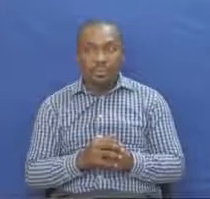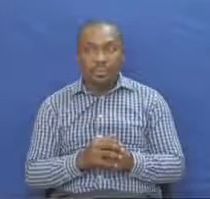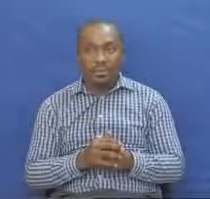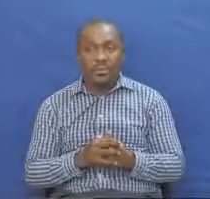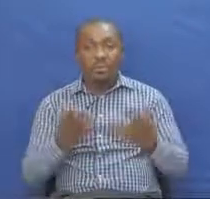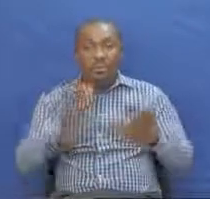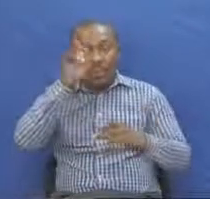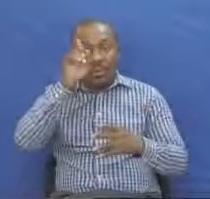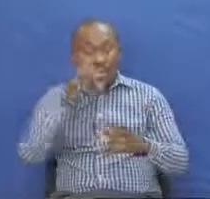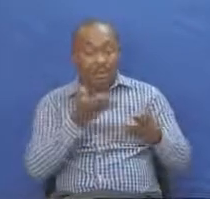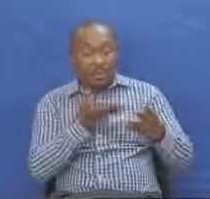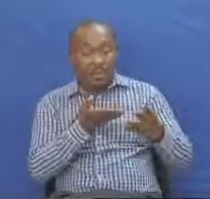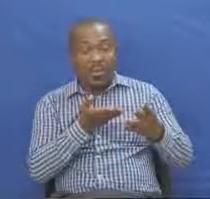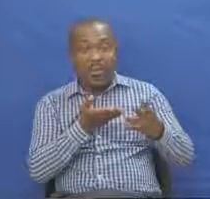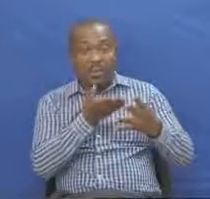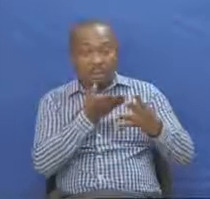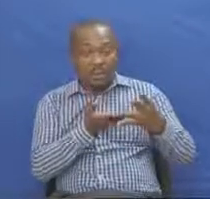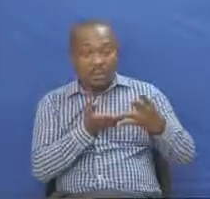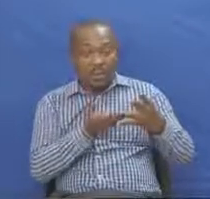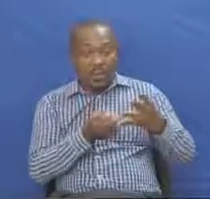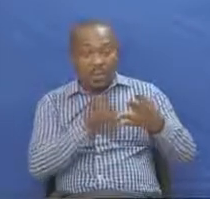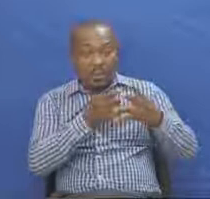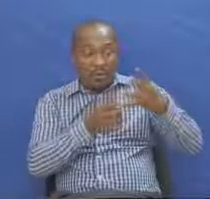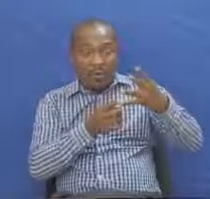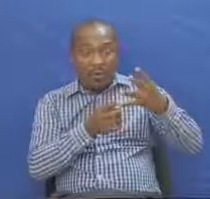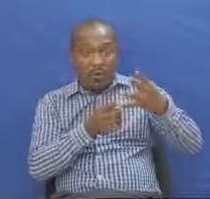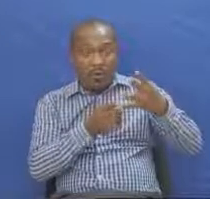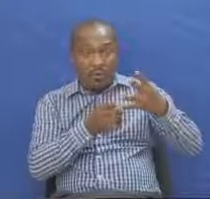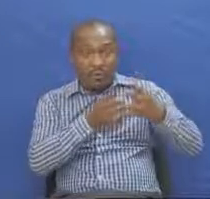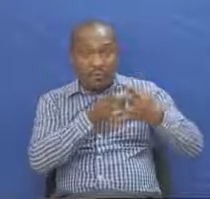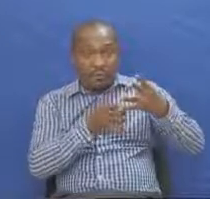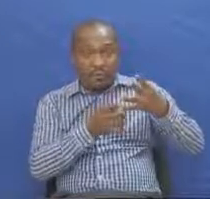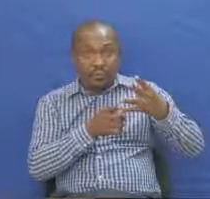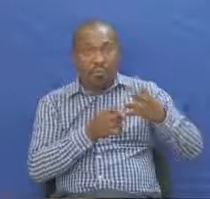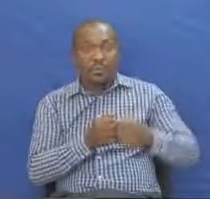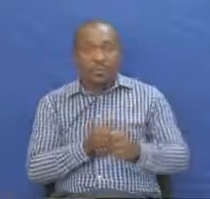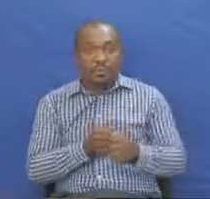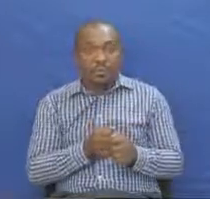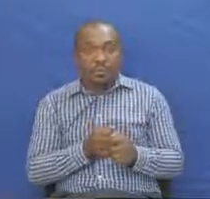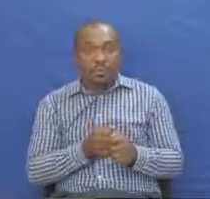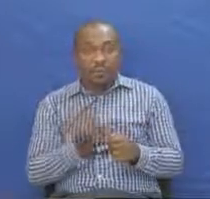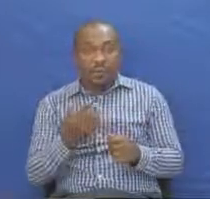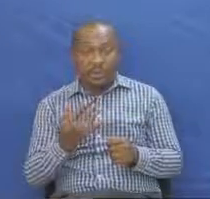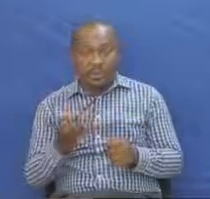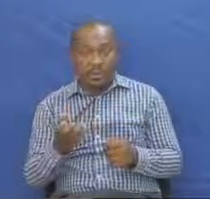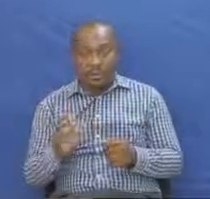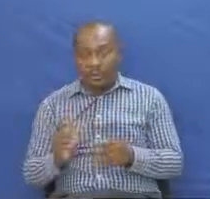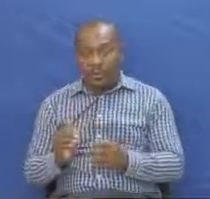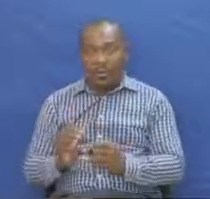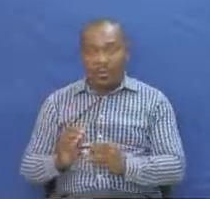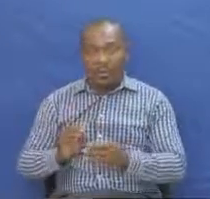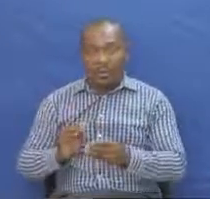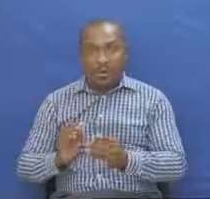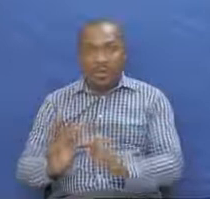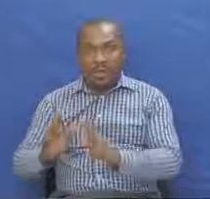in living organisms. Can you guys mention me one type of growth? I hope you